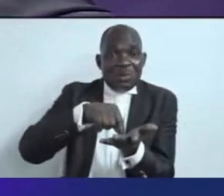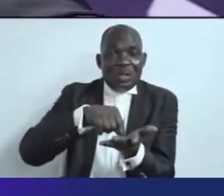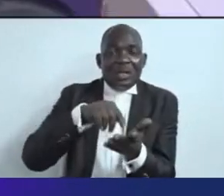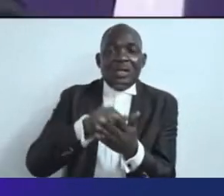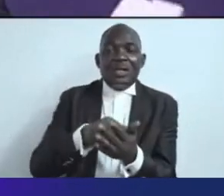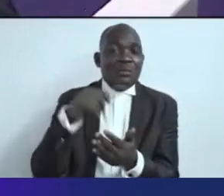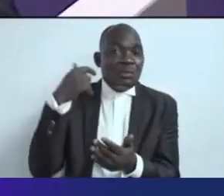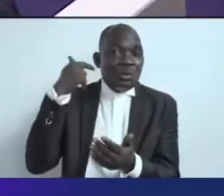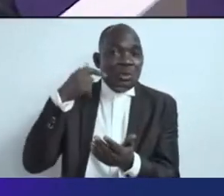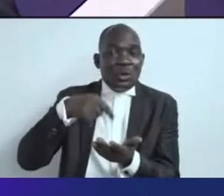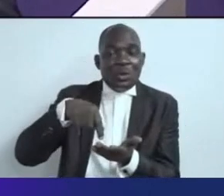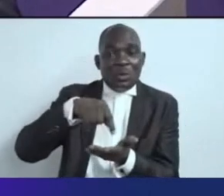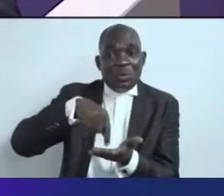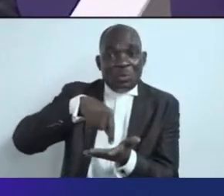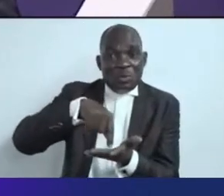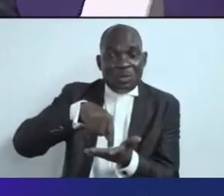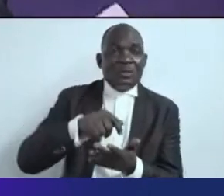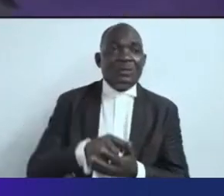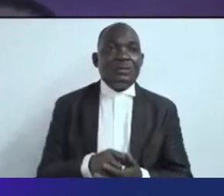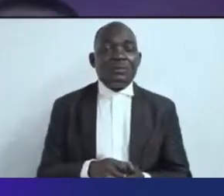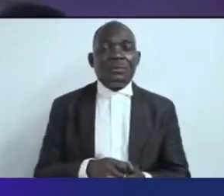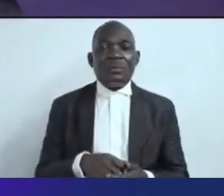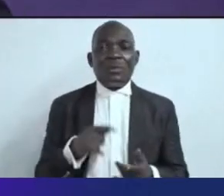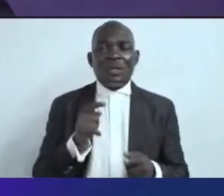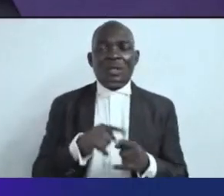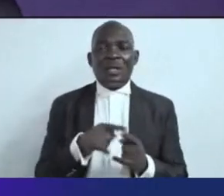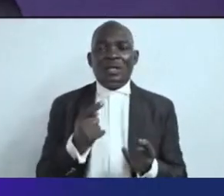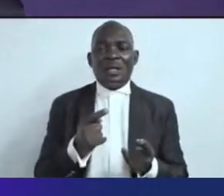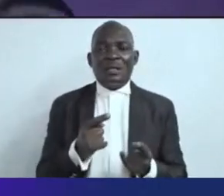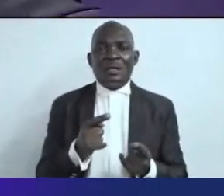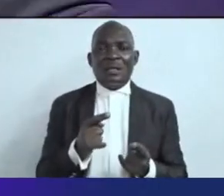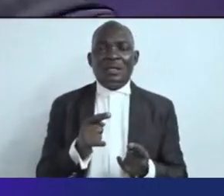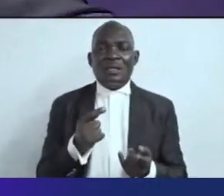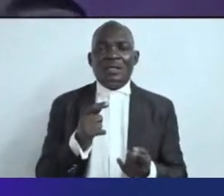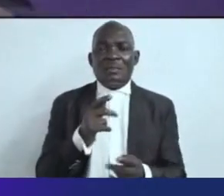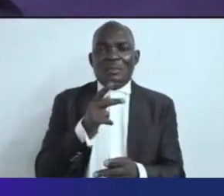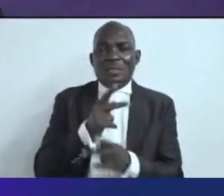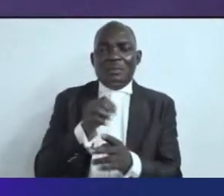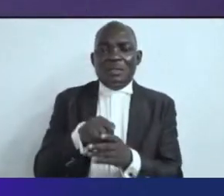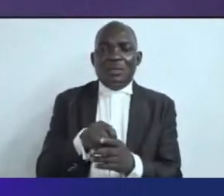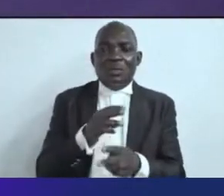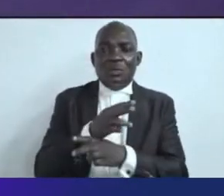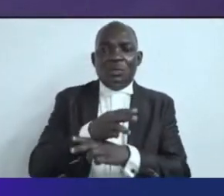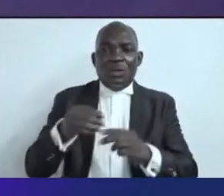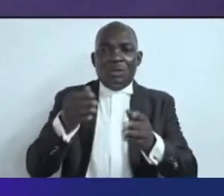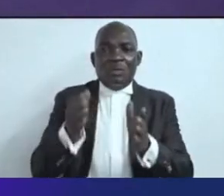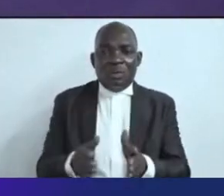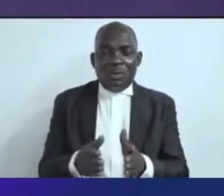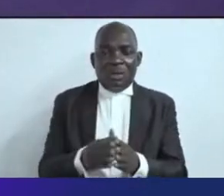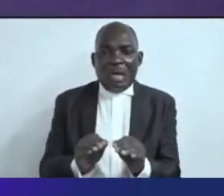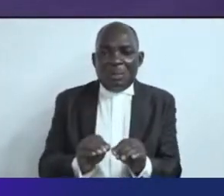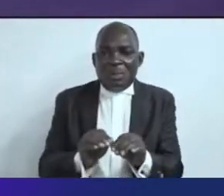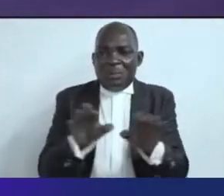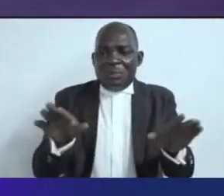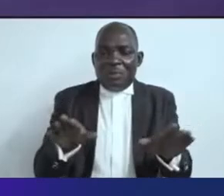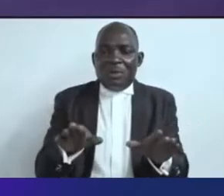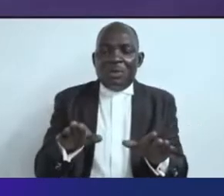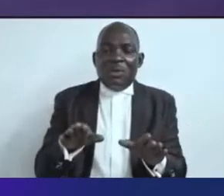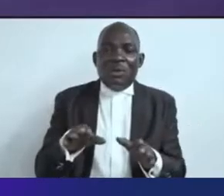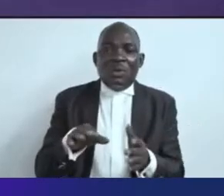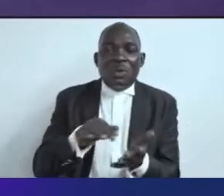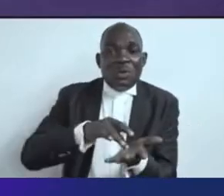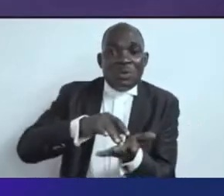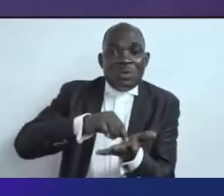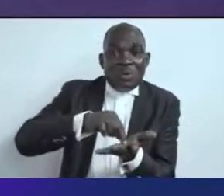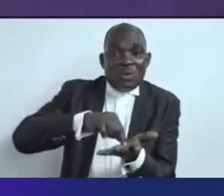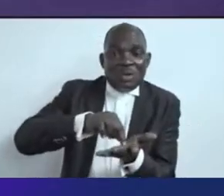gold coin will be a wooden storage box, a transparent coin holder,